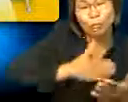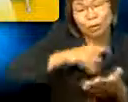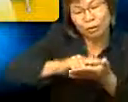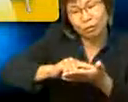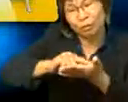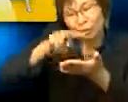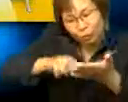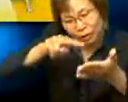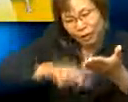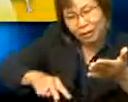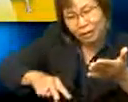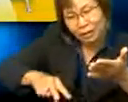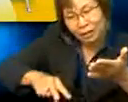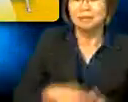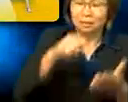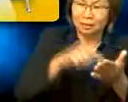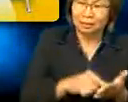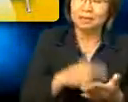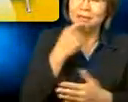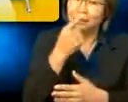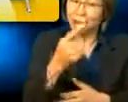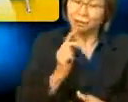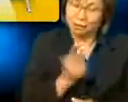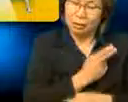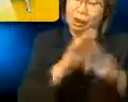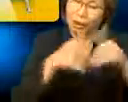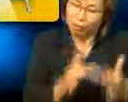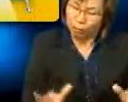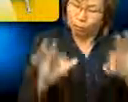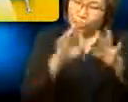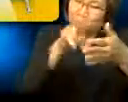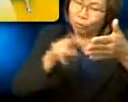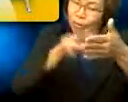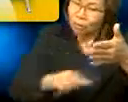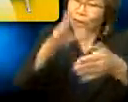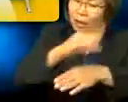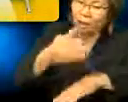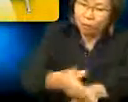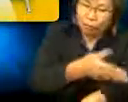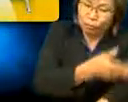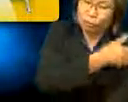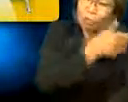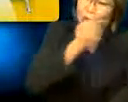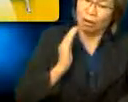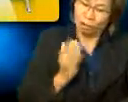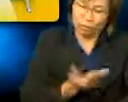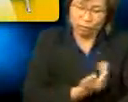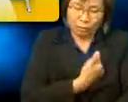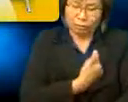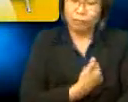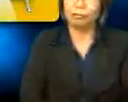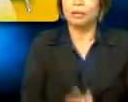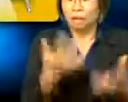So, this goes to tell us how important reading is in improving ourselves. So now,